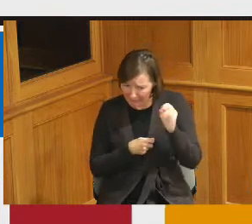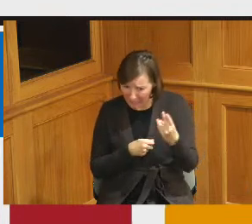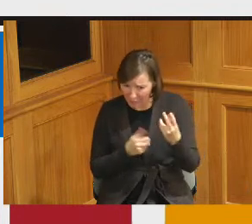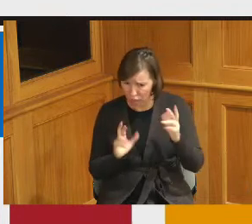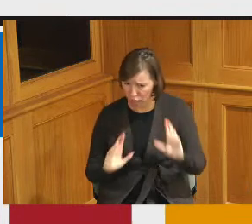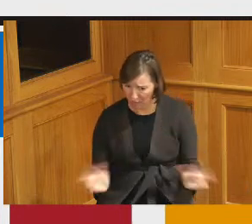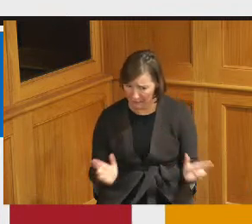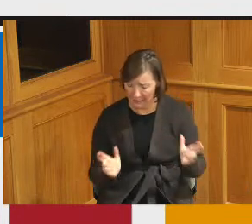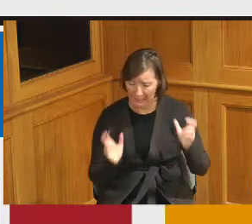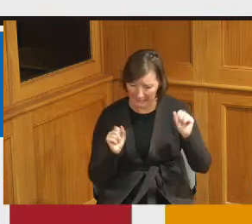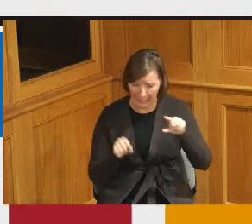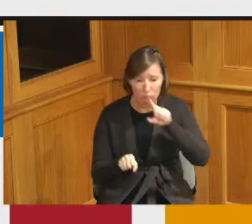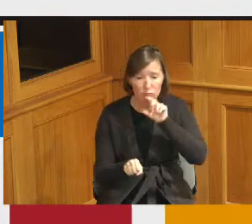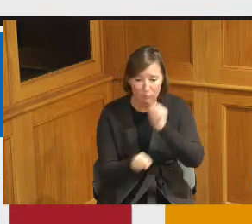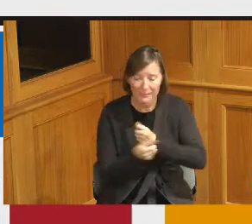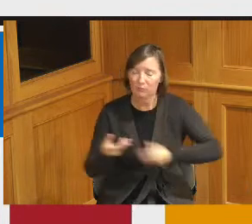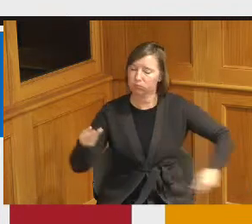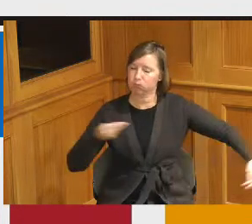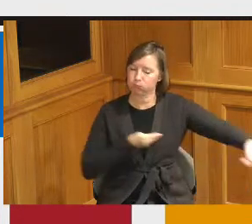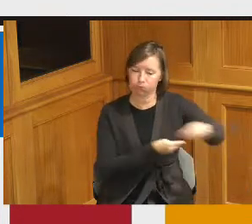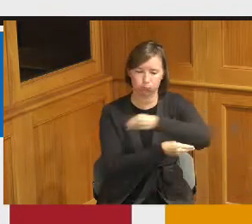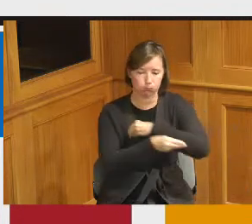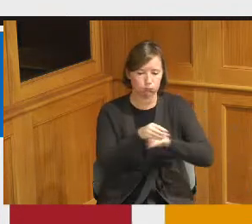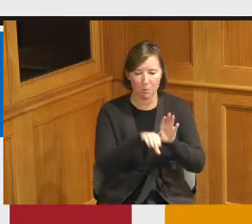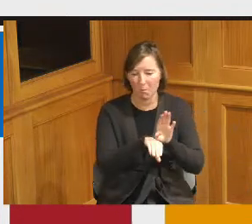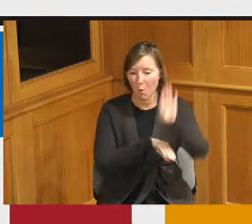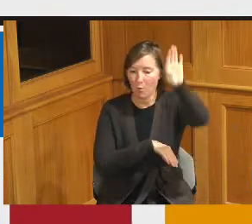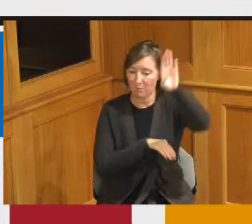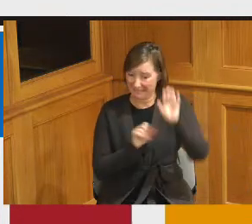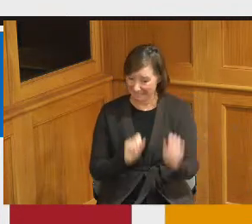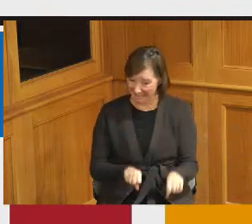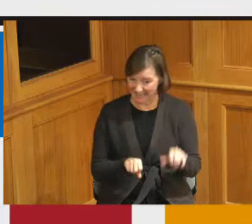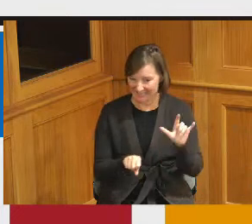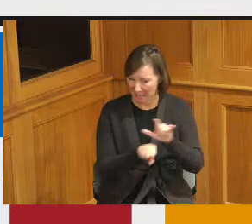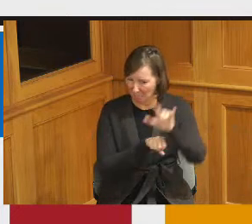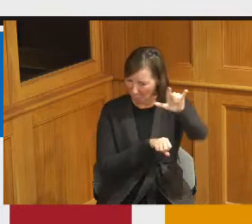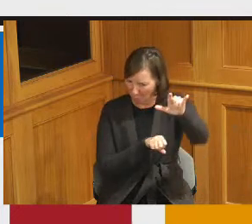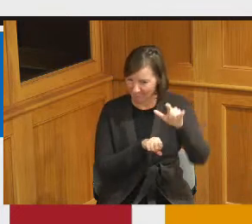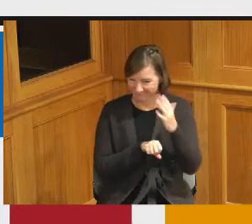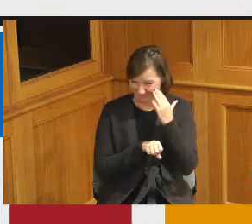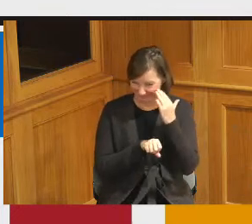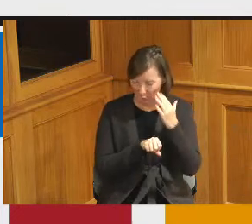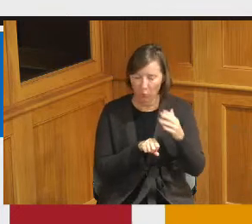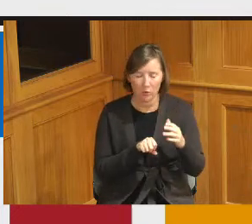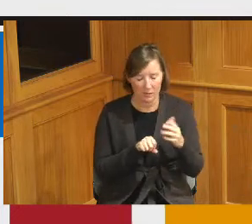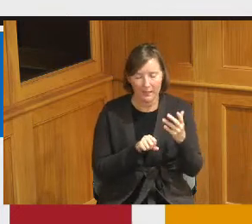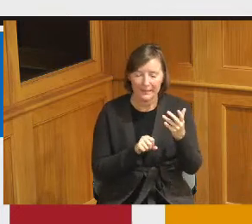to launch that business and really take off? And oftentimes we find that